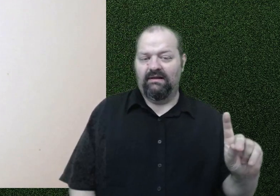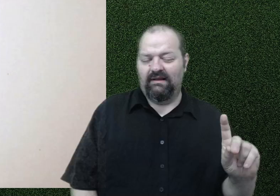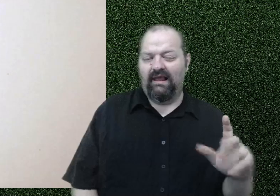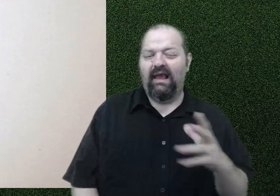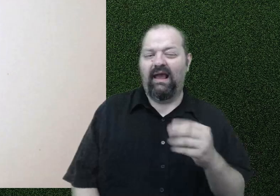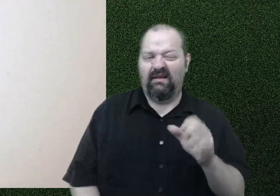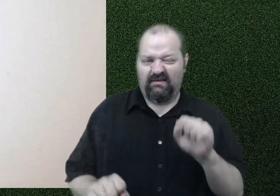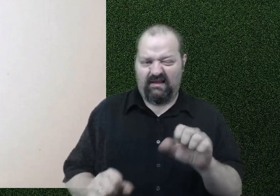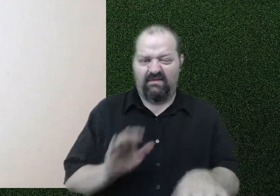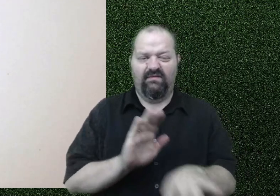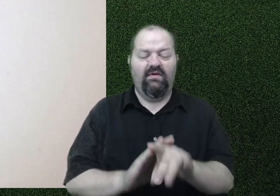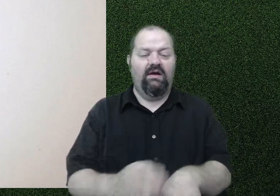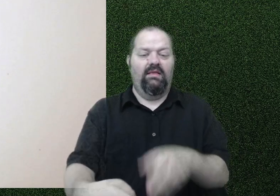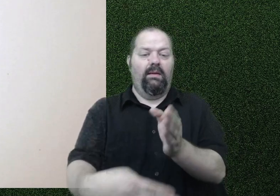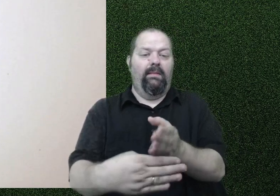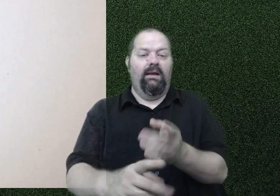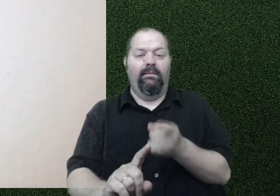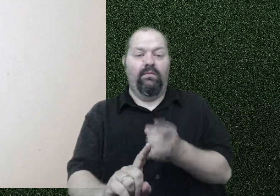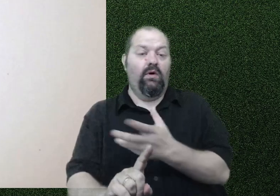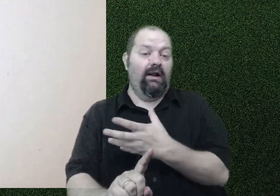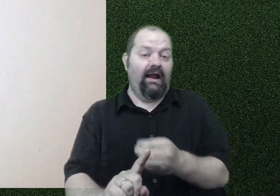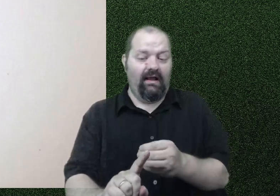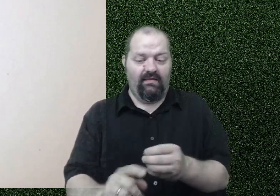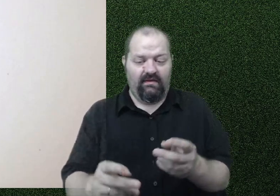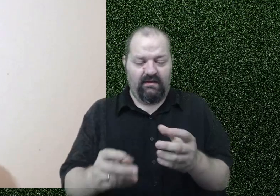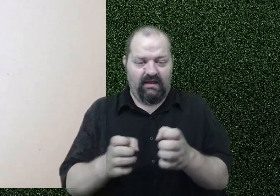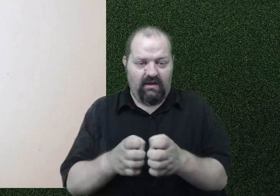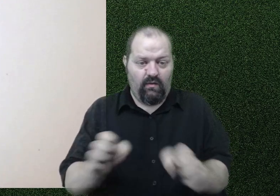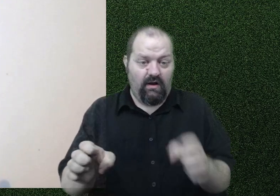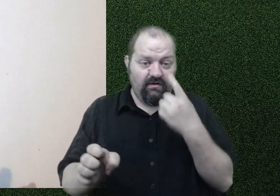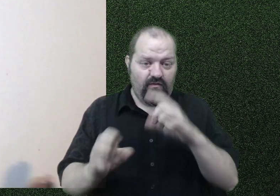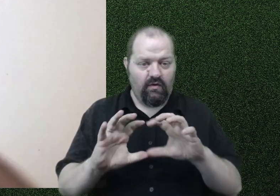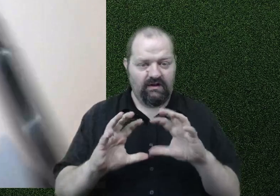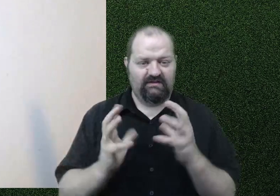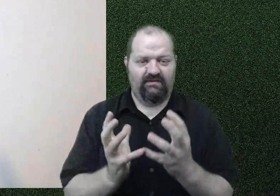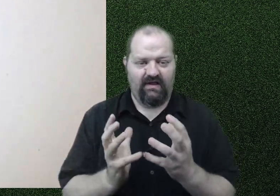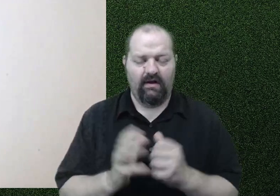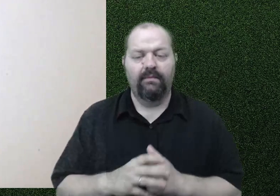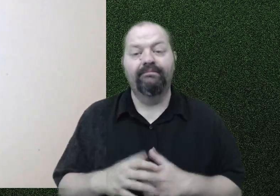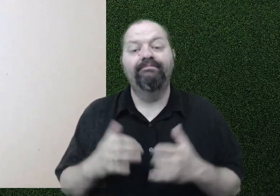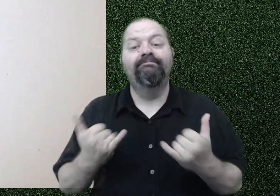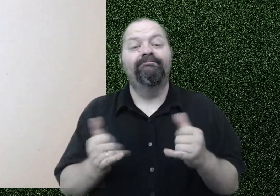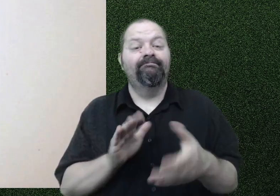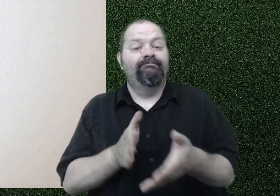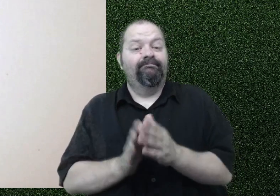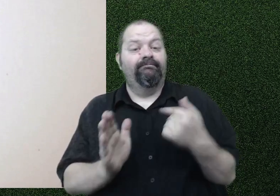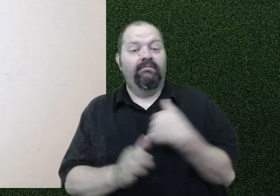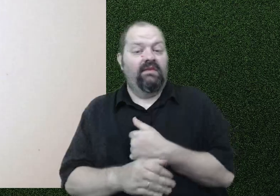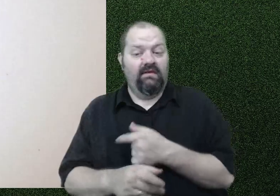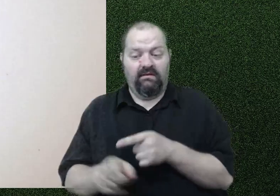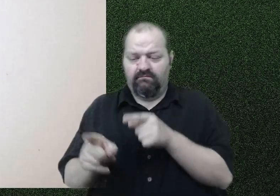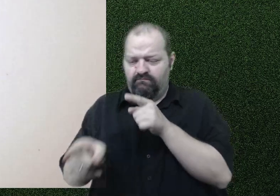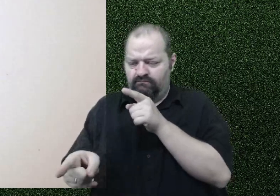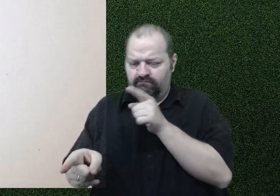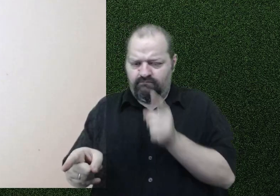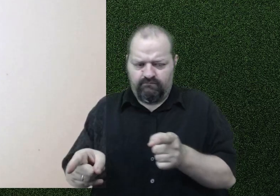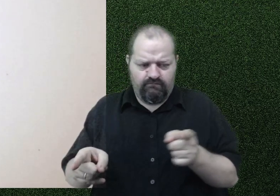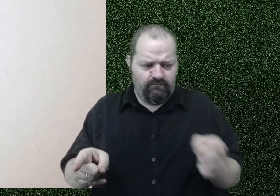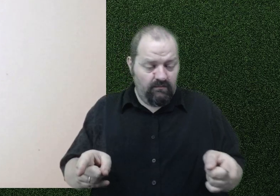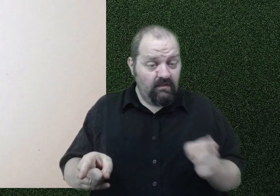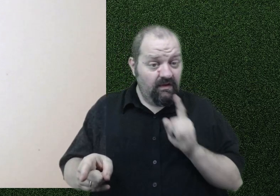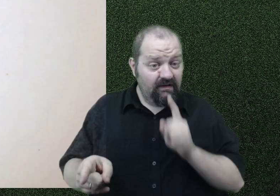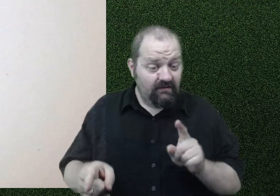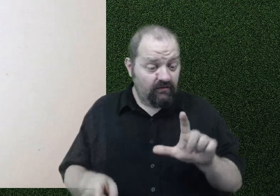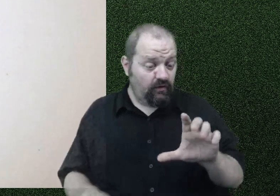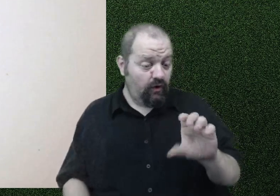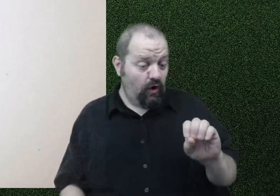the midpoint and the equation of a sphere. So they're just asking us if these points are collinear. Now, I